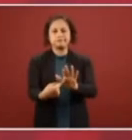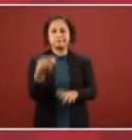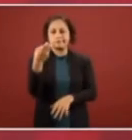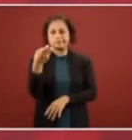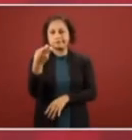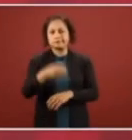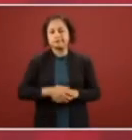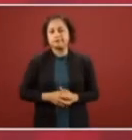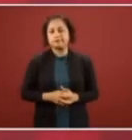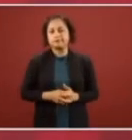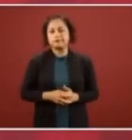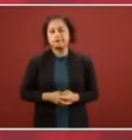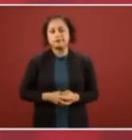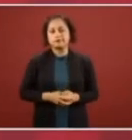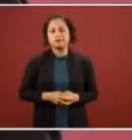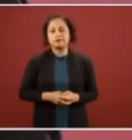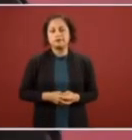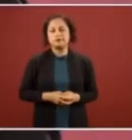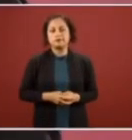also